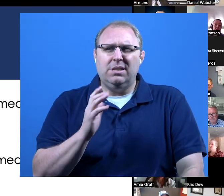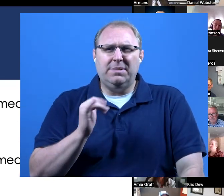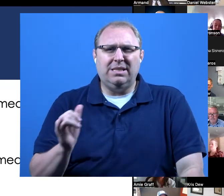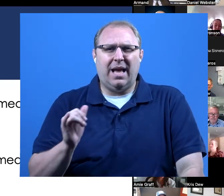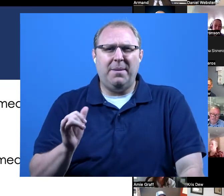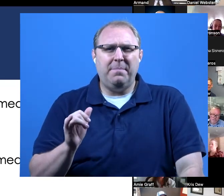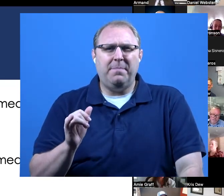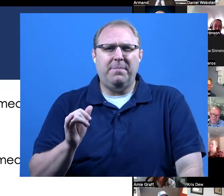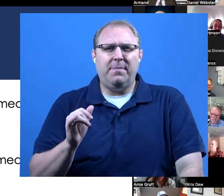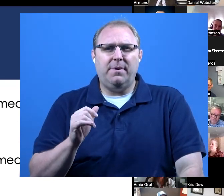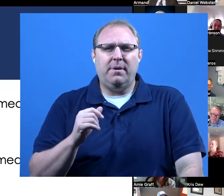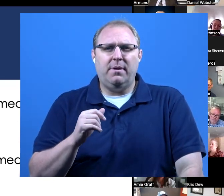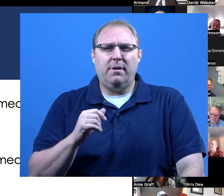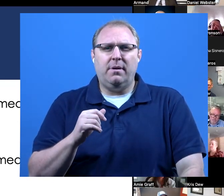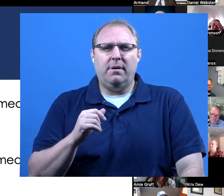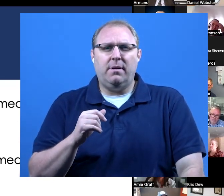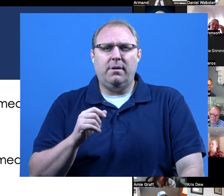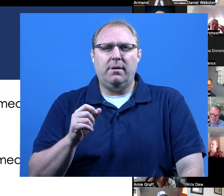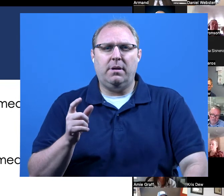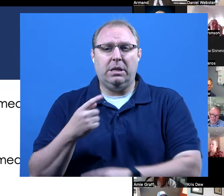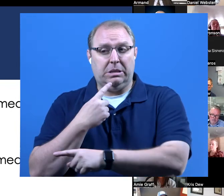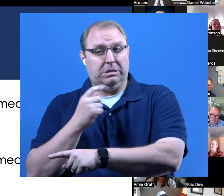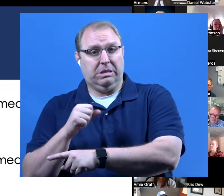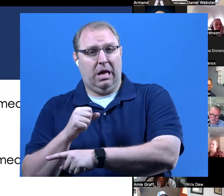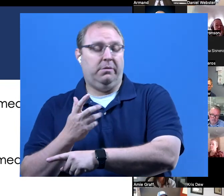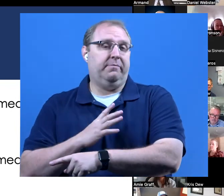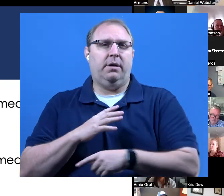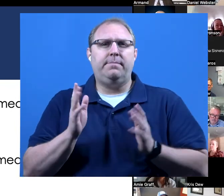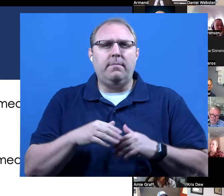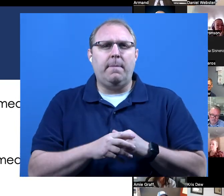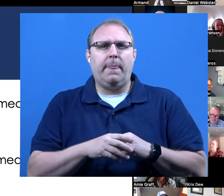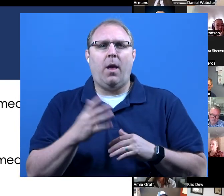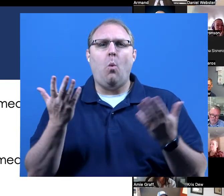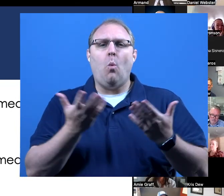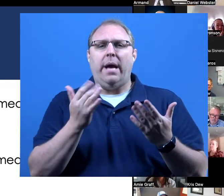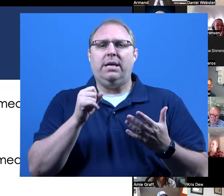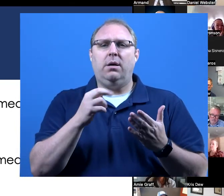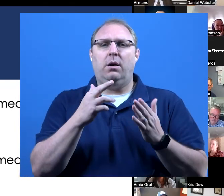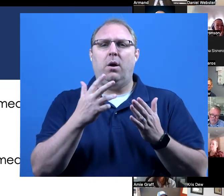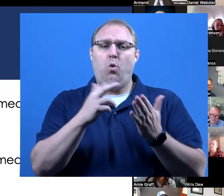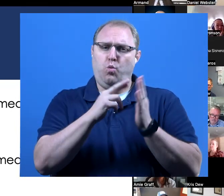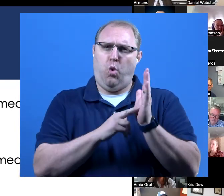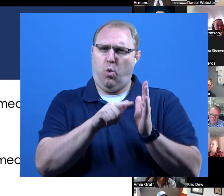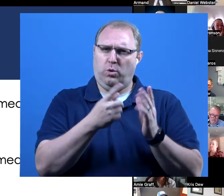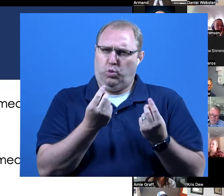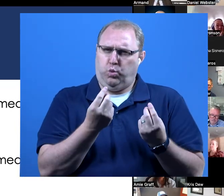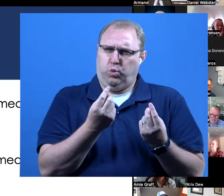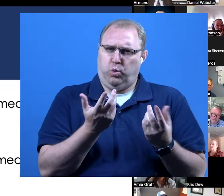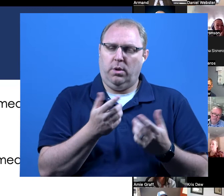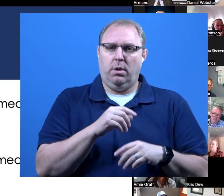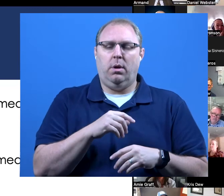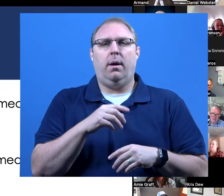cannabis works within the state rule. And it does, because it is seen exactly the same as any